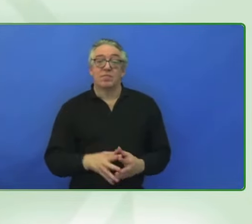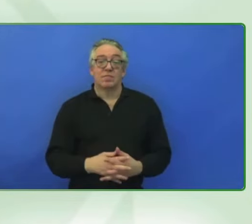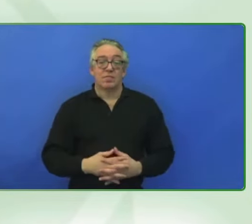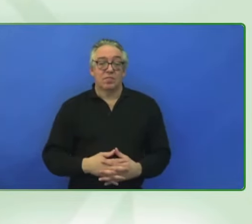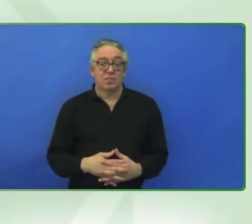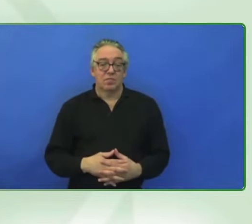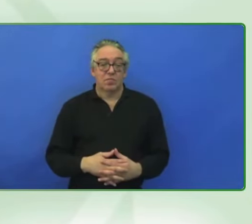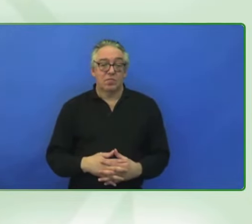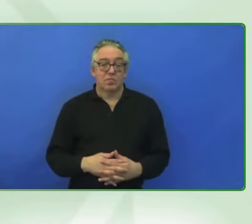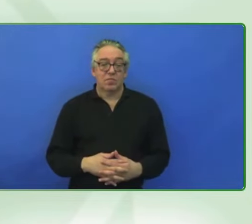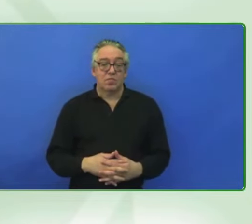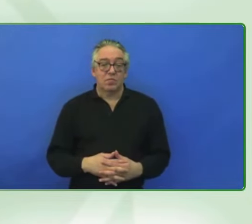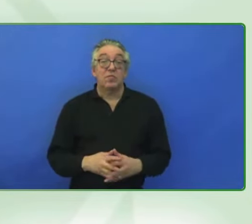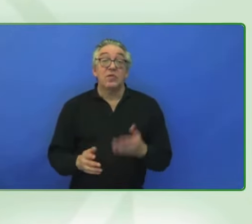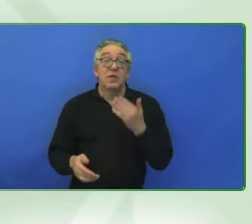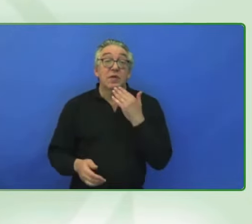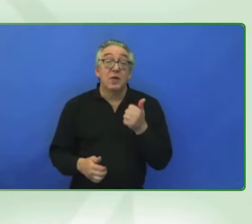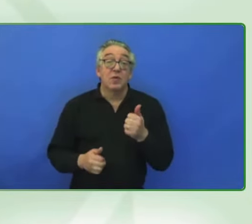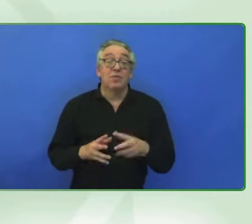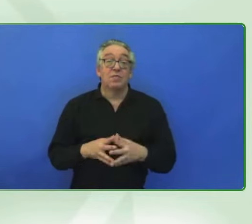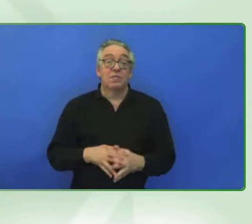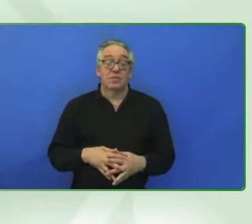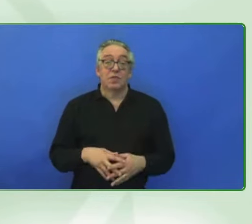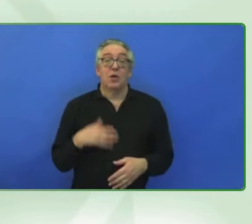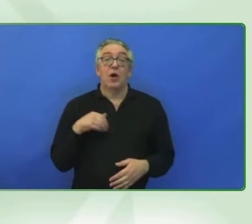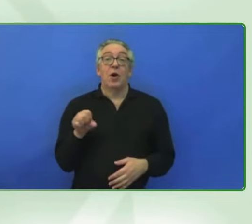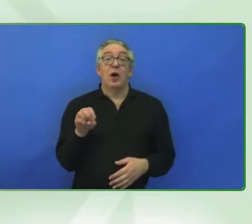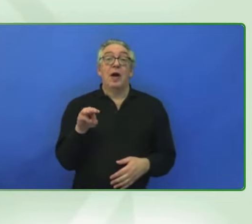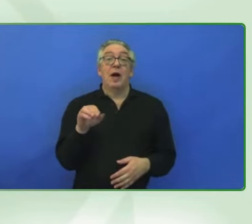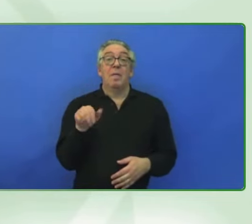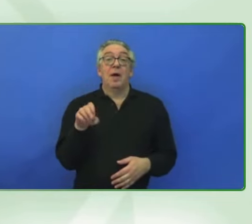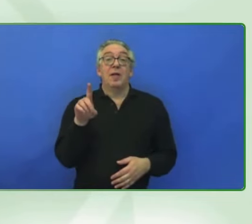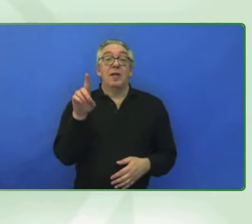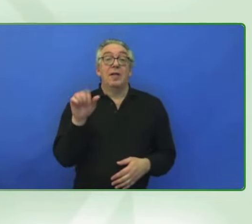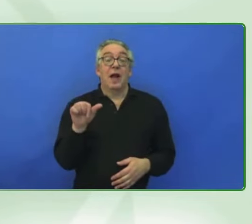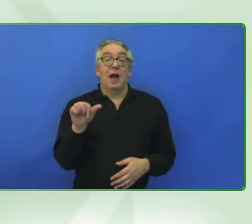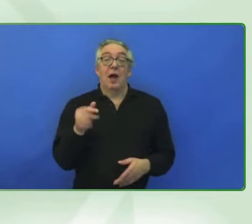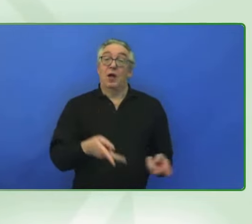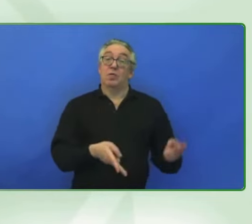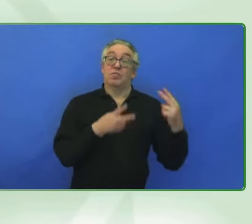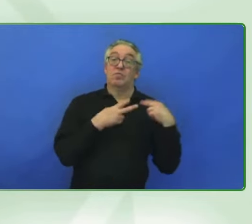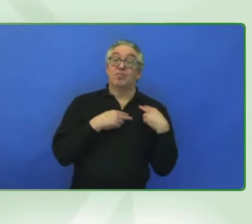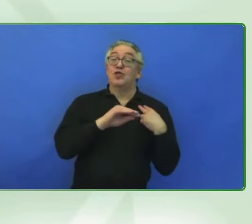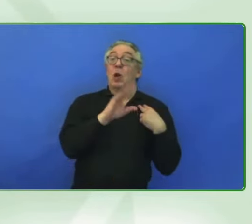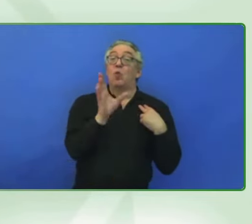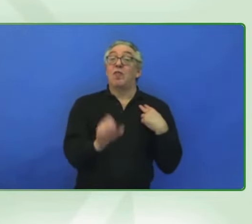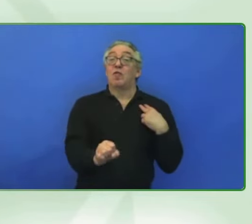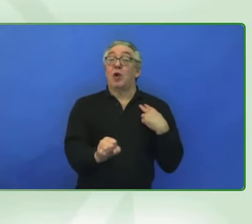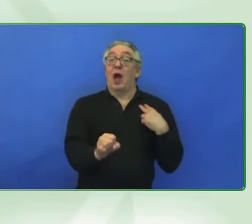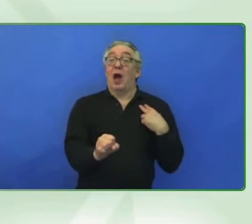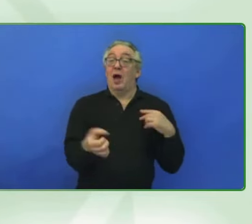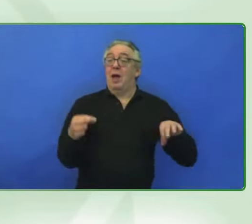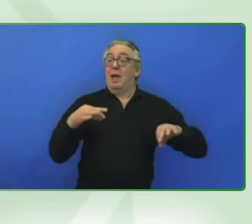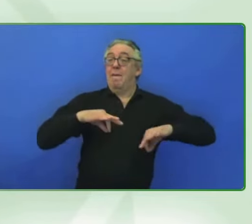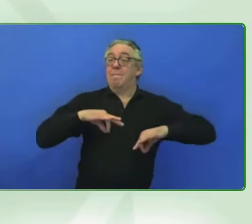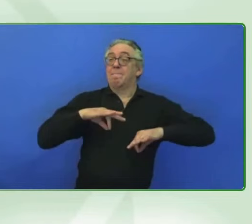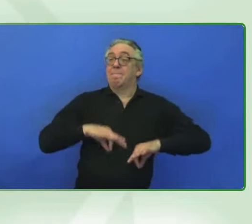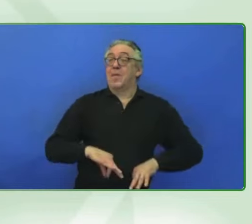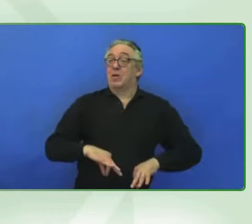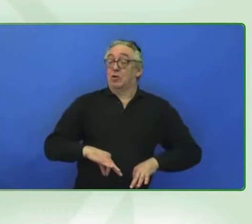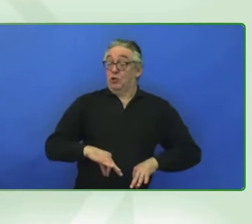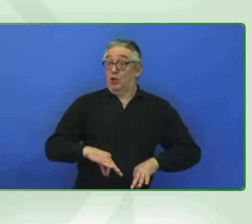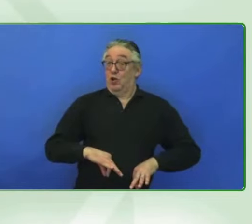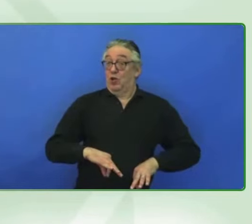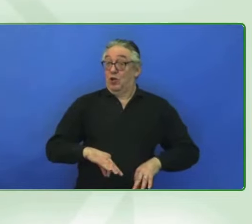Thank you. I'm Amanda Gibbard from the Department of Transport in South Africa. And I'd just like to thank all